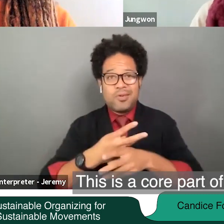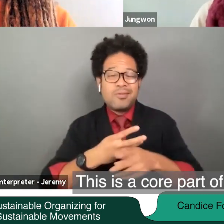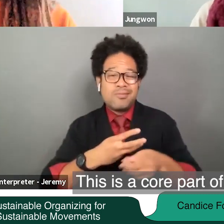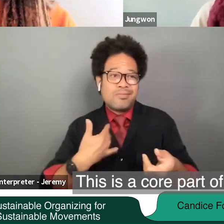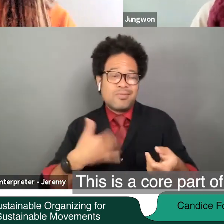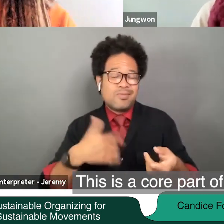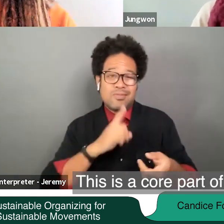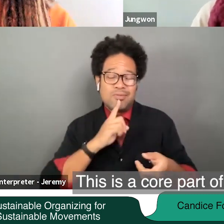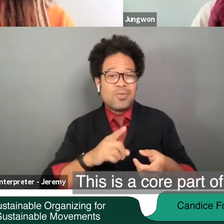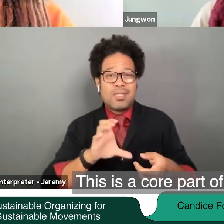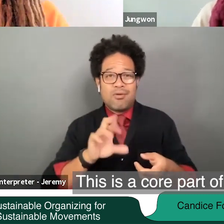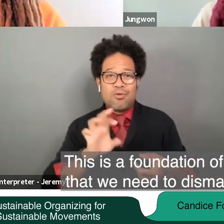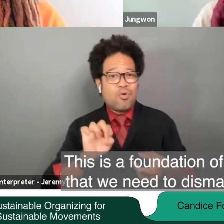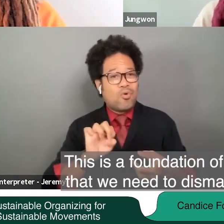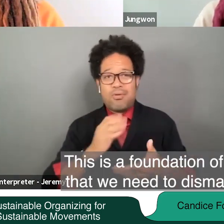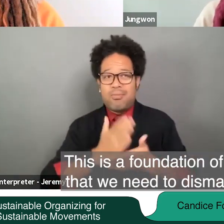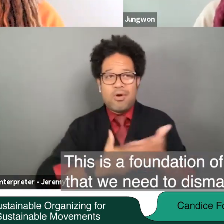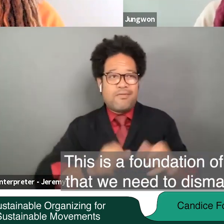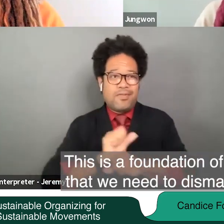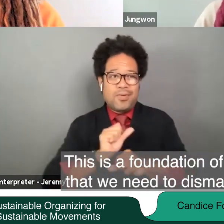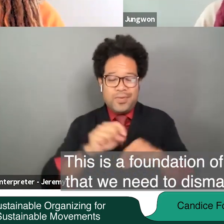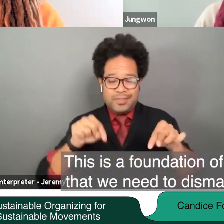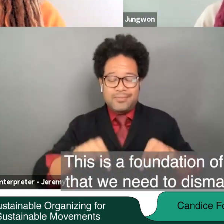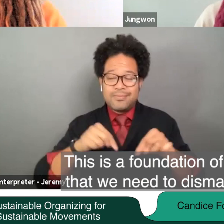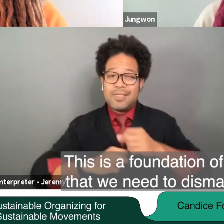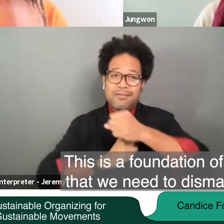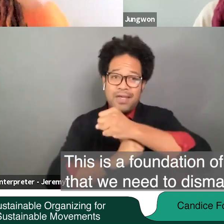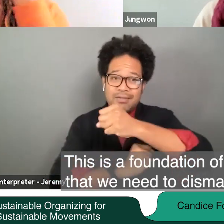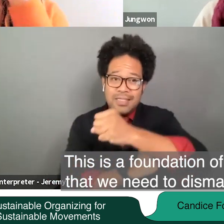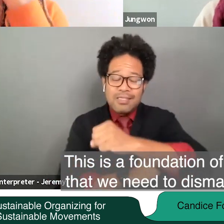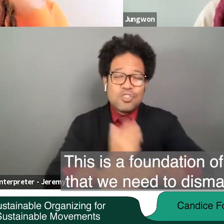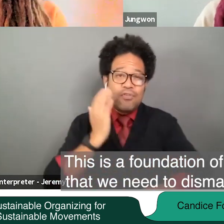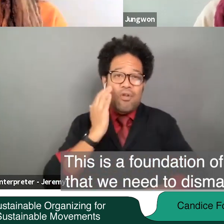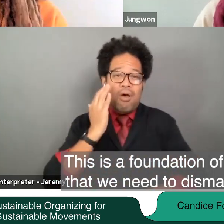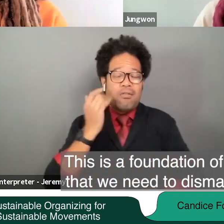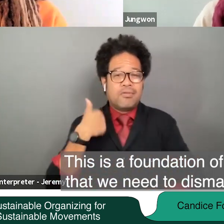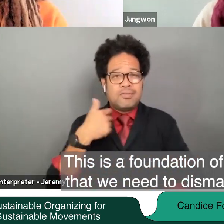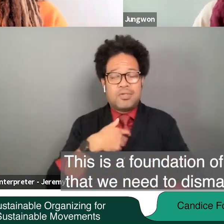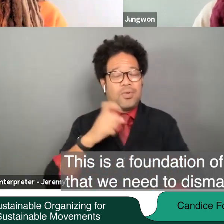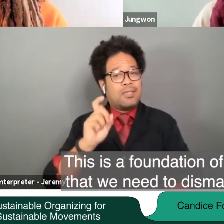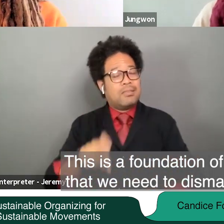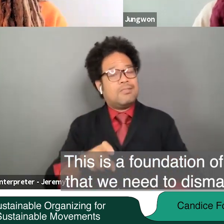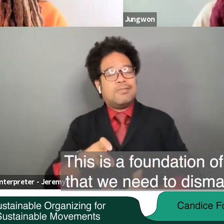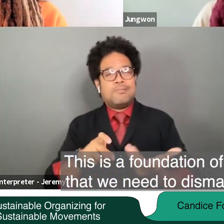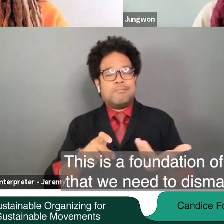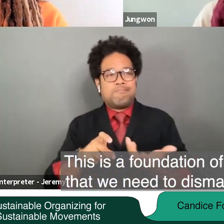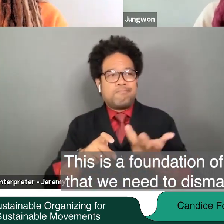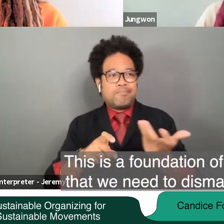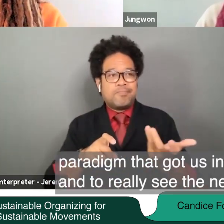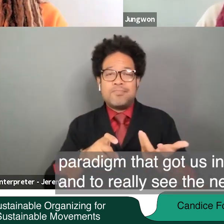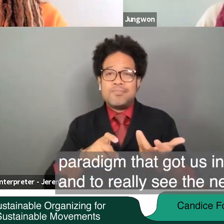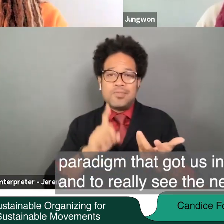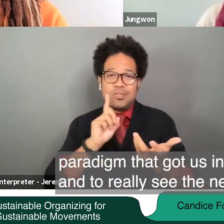a core part of the work. This is a foundation of knowledge that we need to dismantle